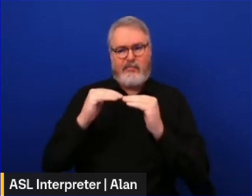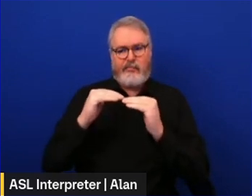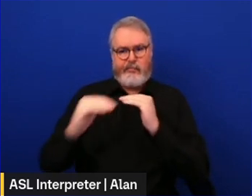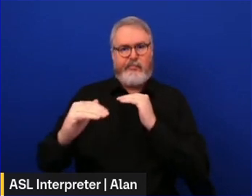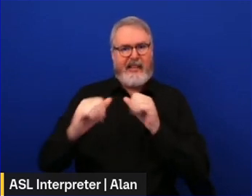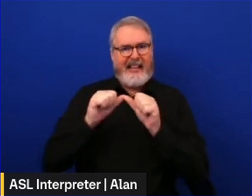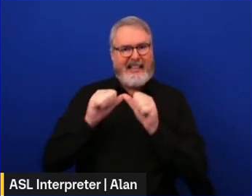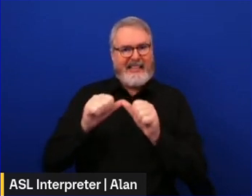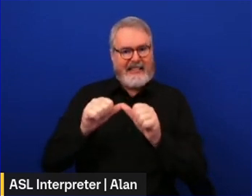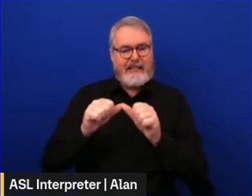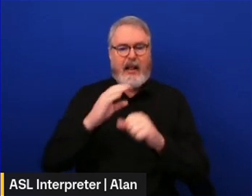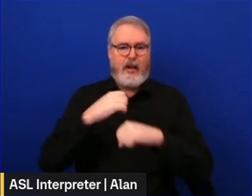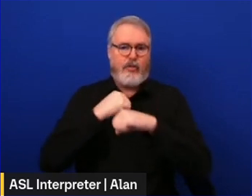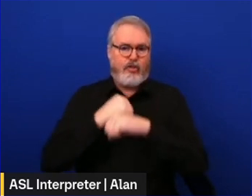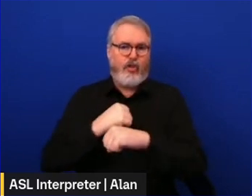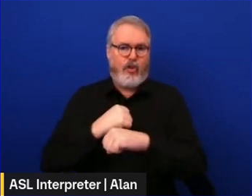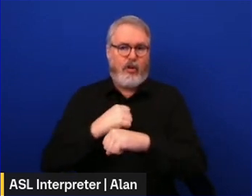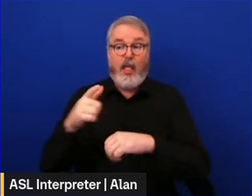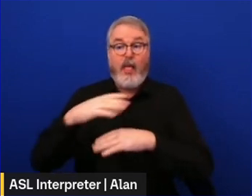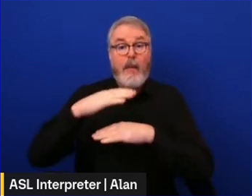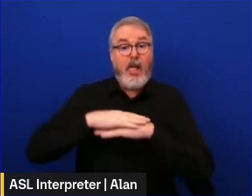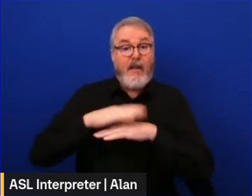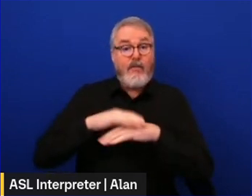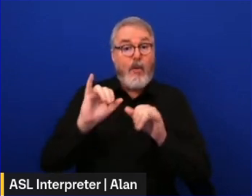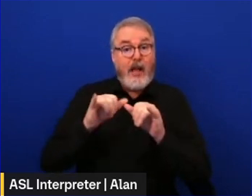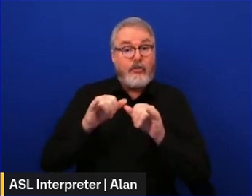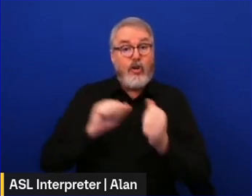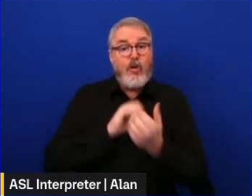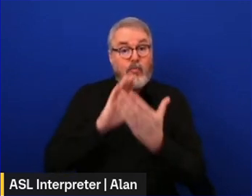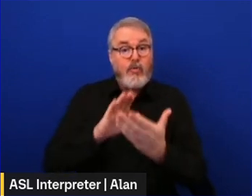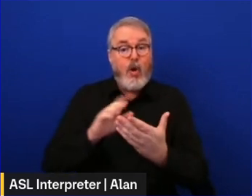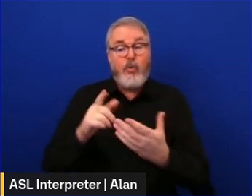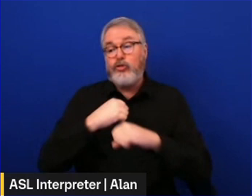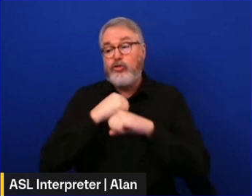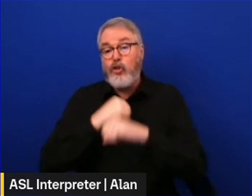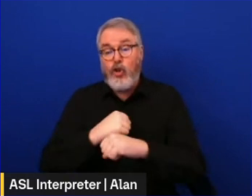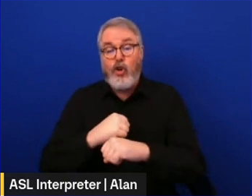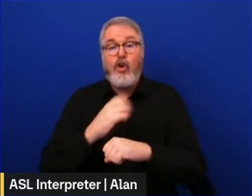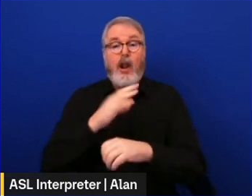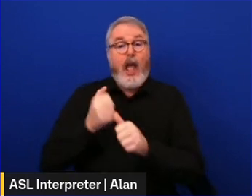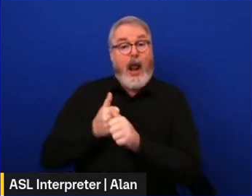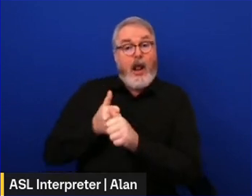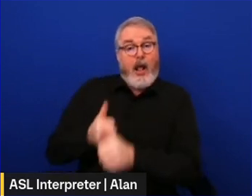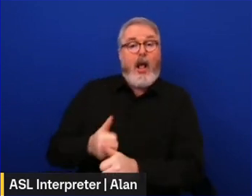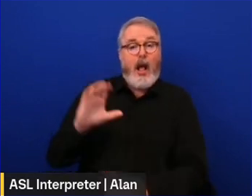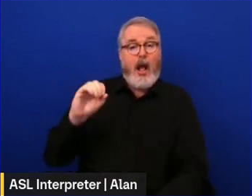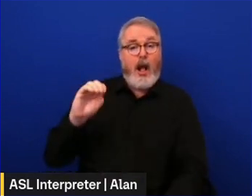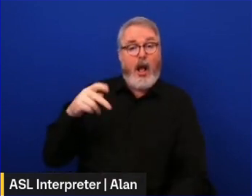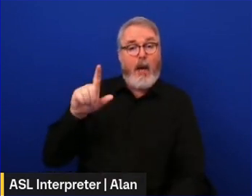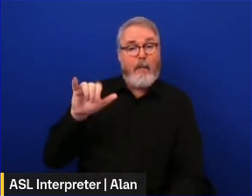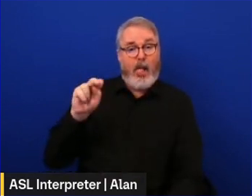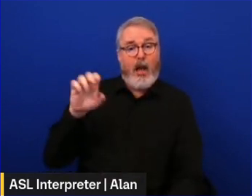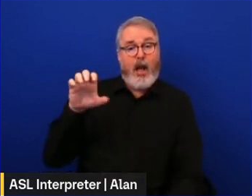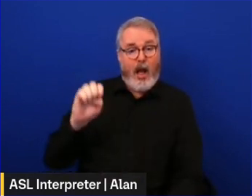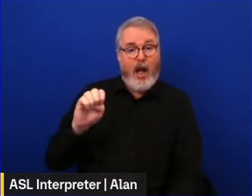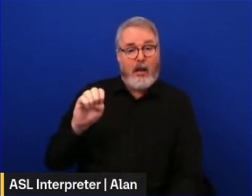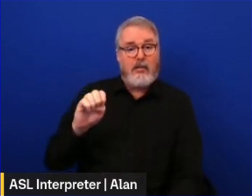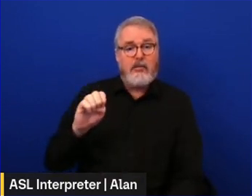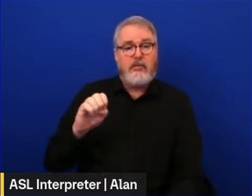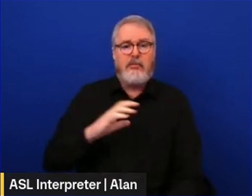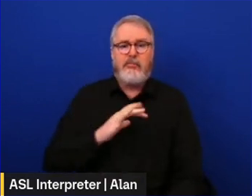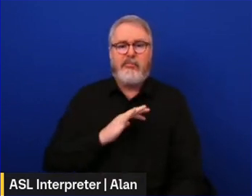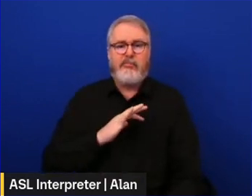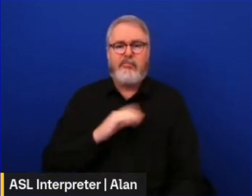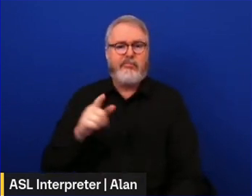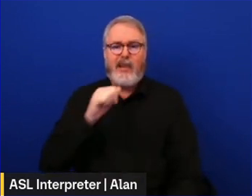With a platform engineering approach, security and compliance are backed, not added as an